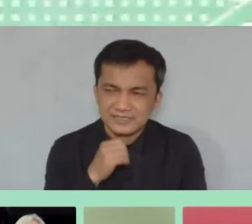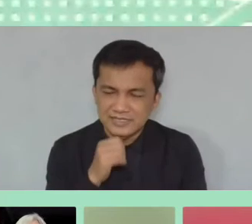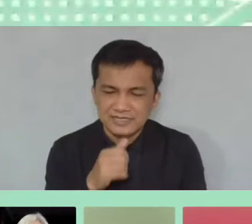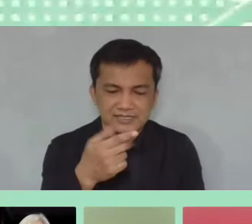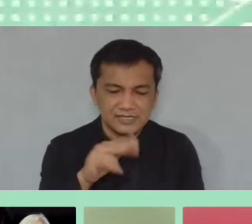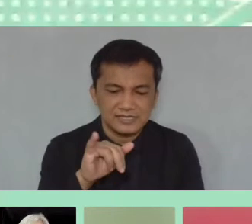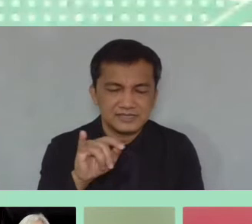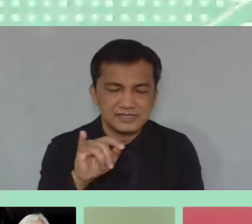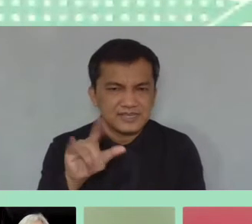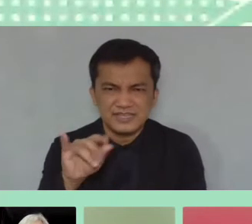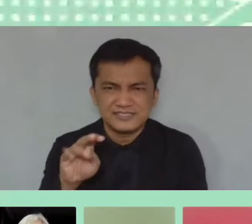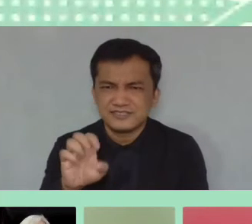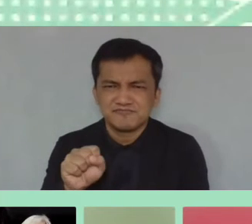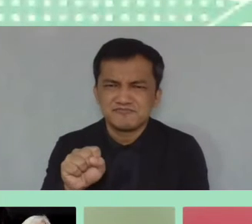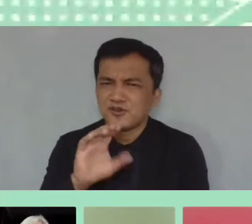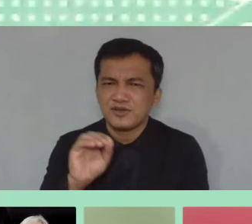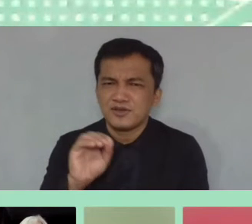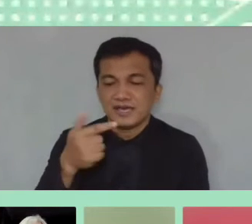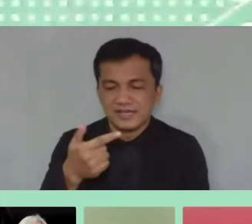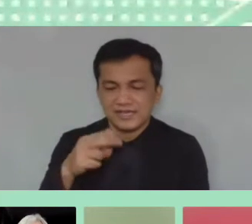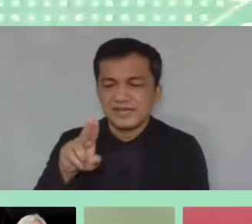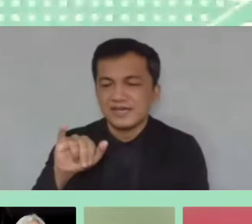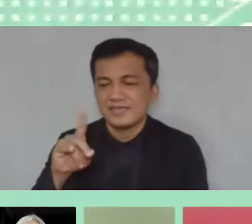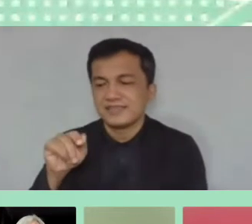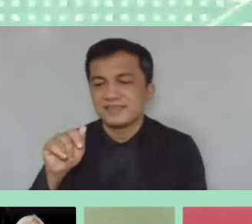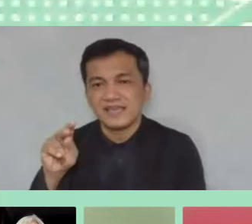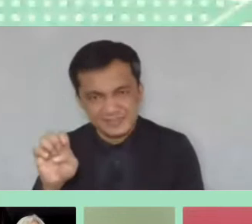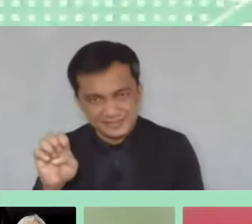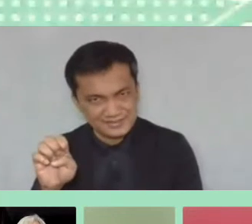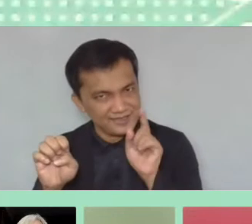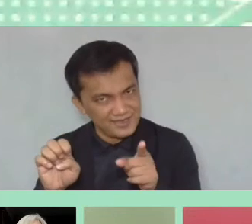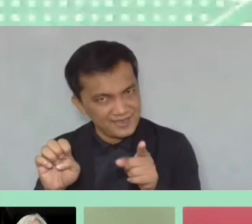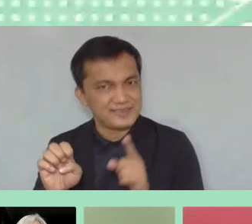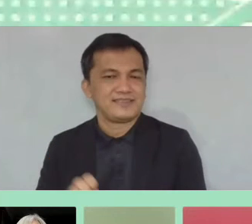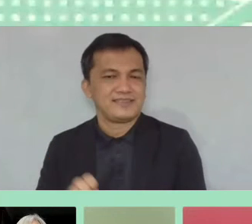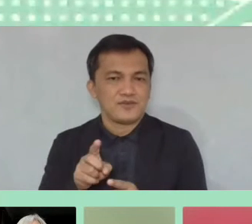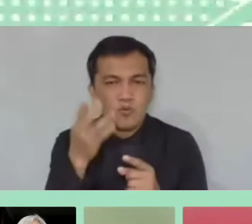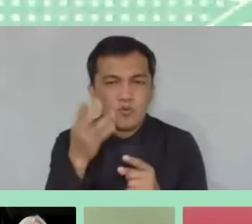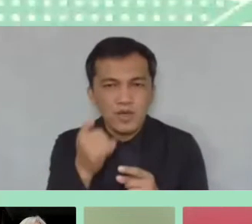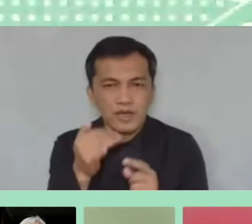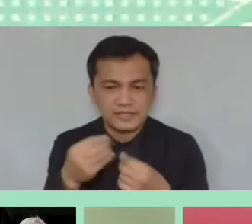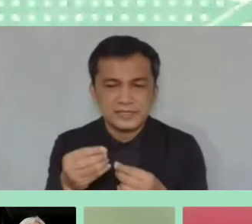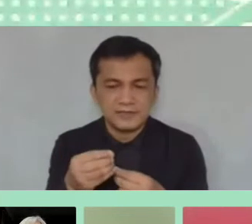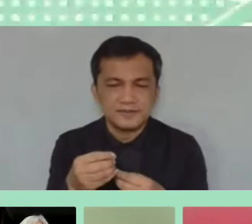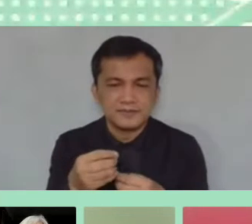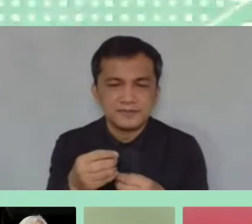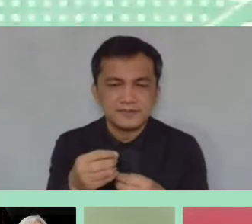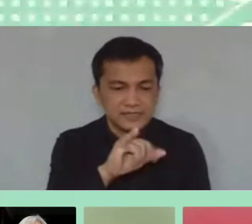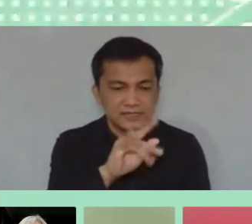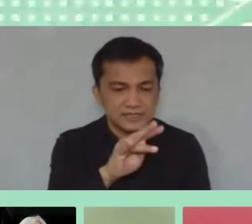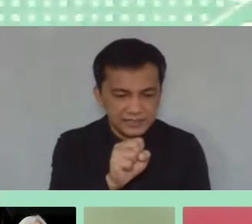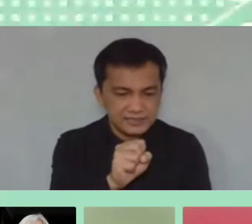them guidelines because we felt it wasn't our place. So we wanted to reach out to stakeholders in order to get the